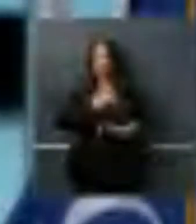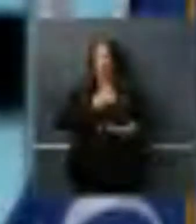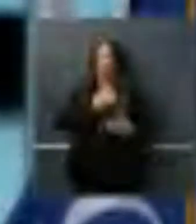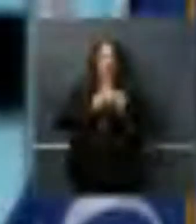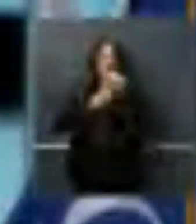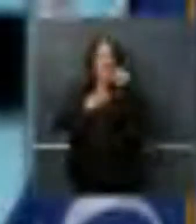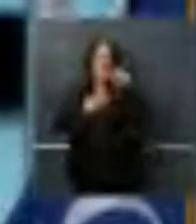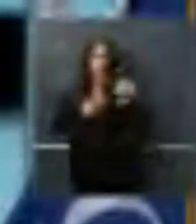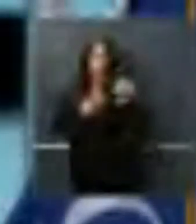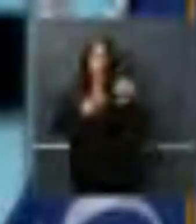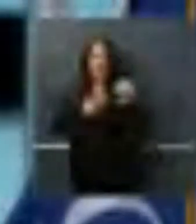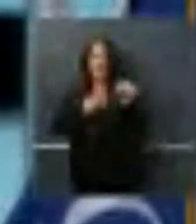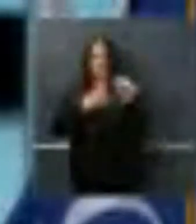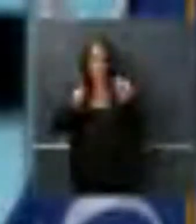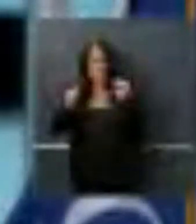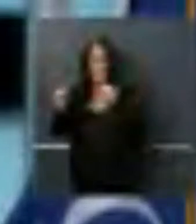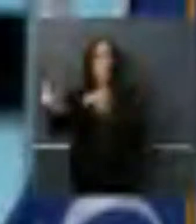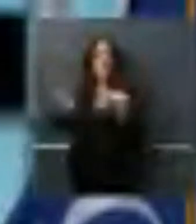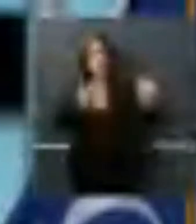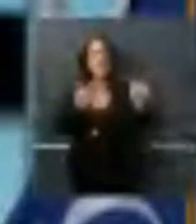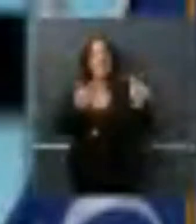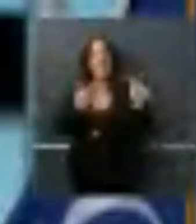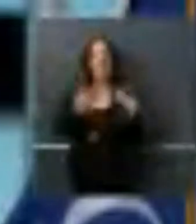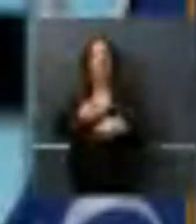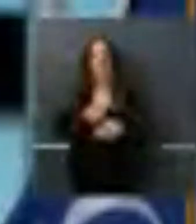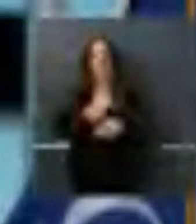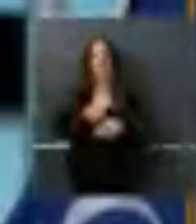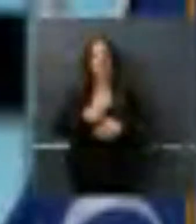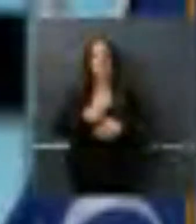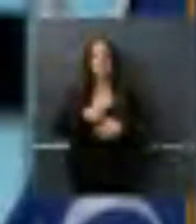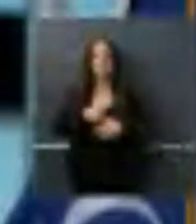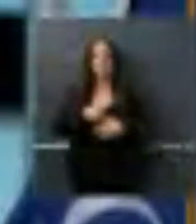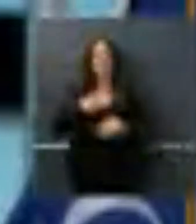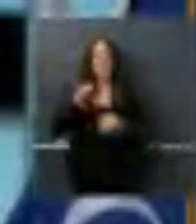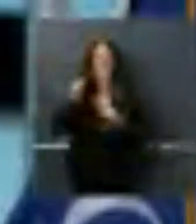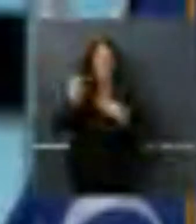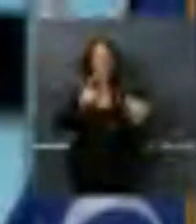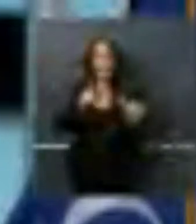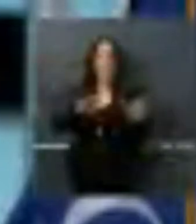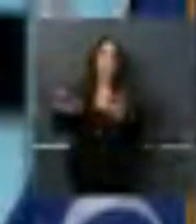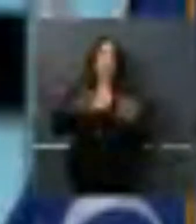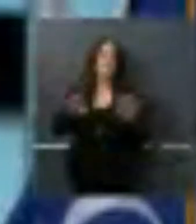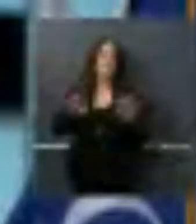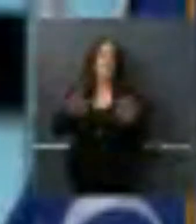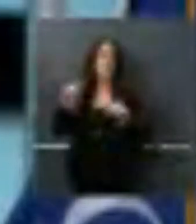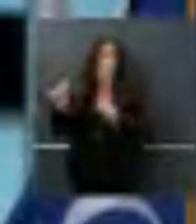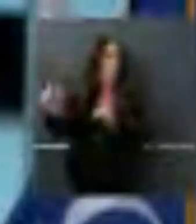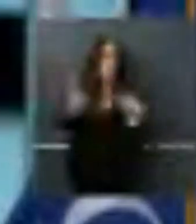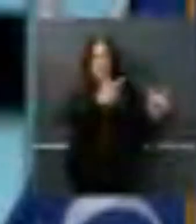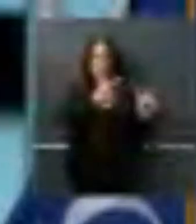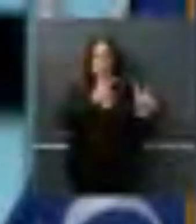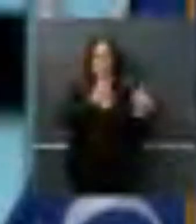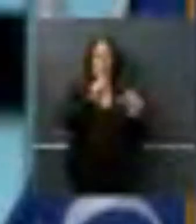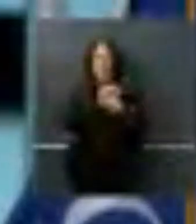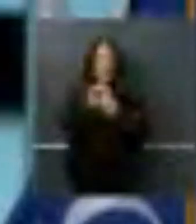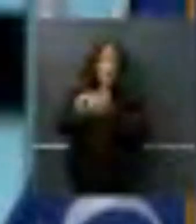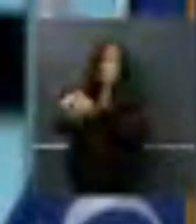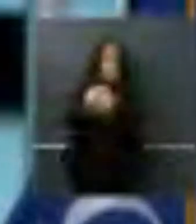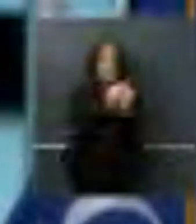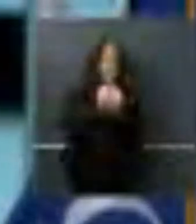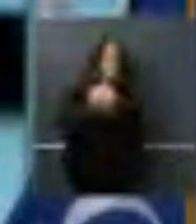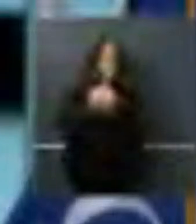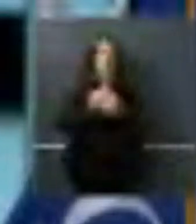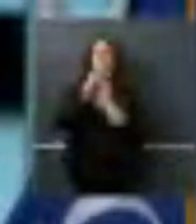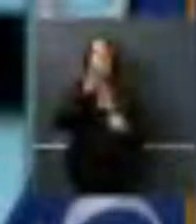on behalf of collective community that will save lives and get the economy back much sooner than we otherwise would if we